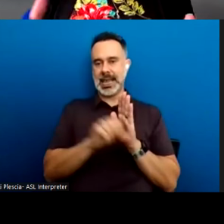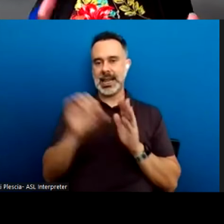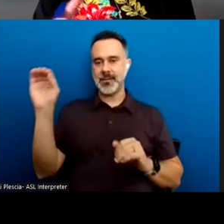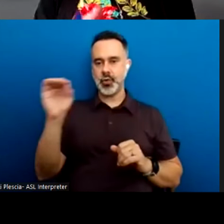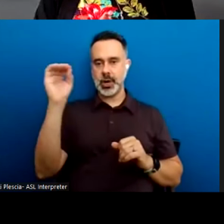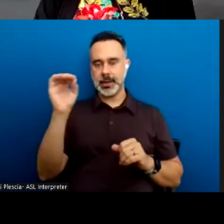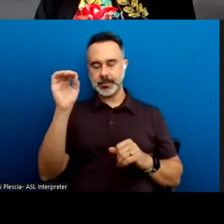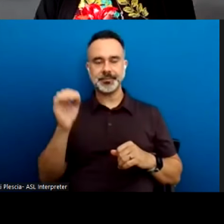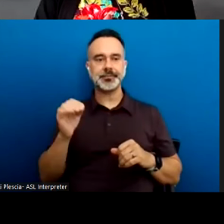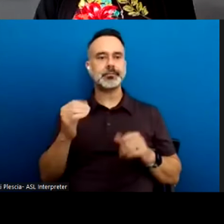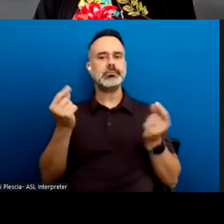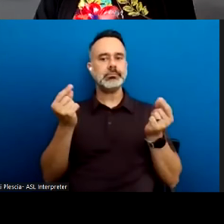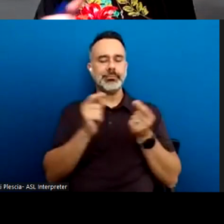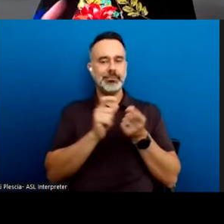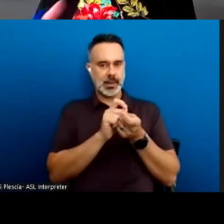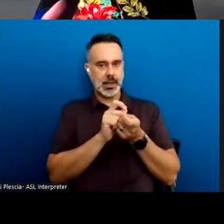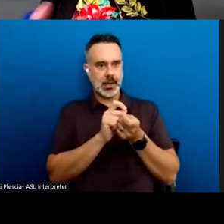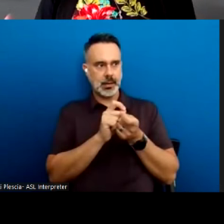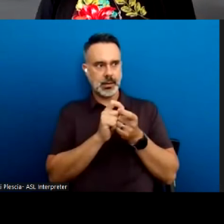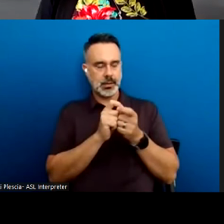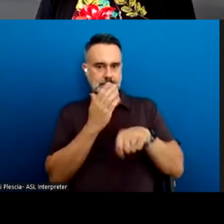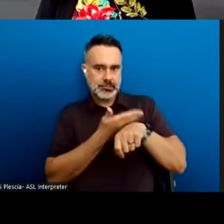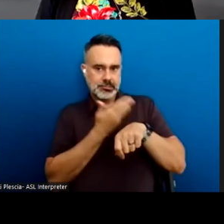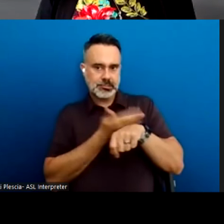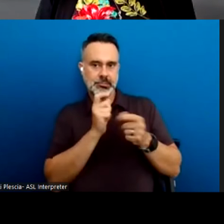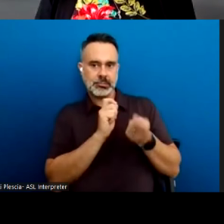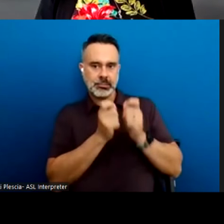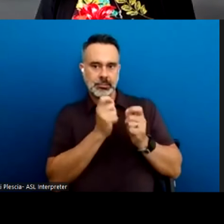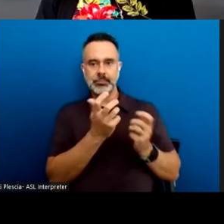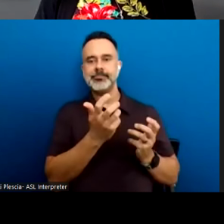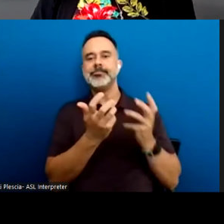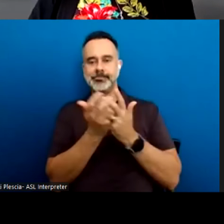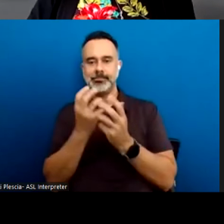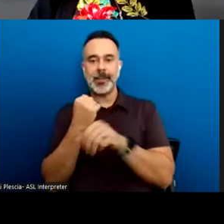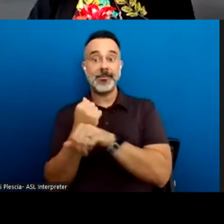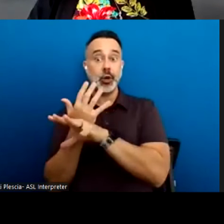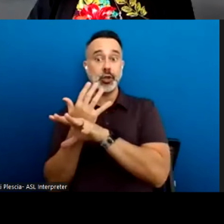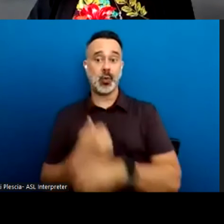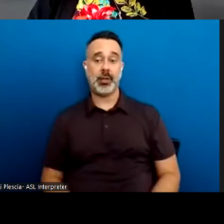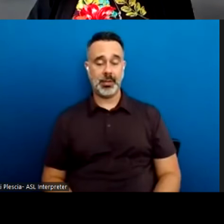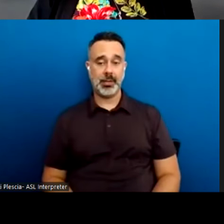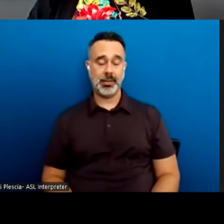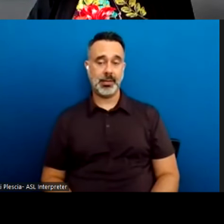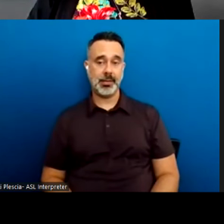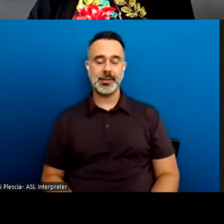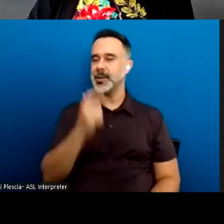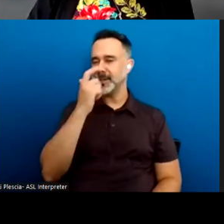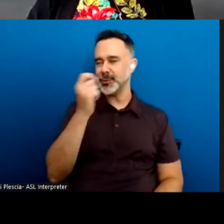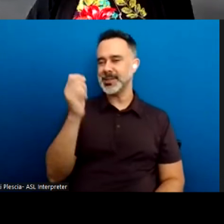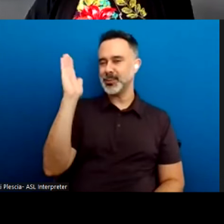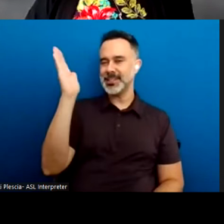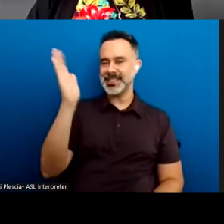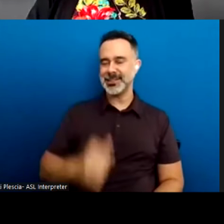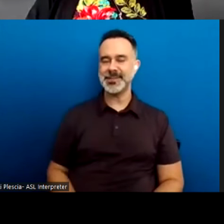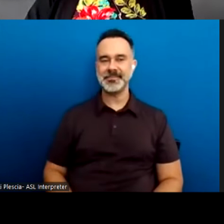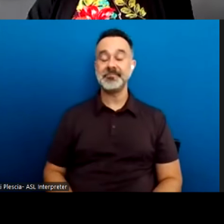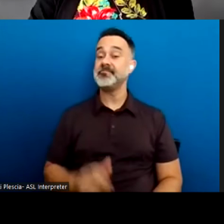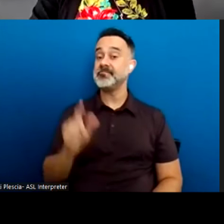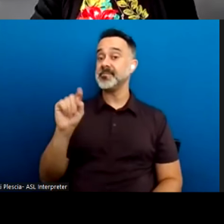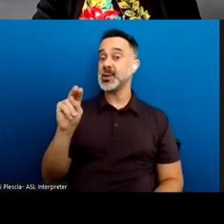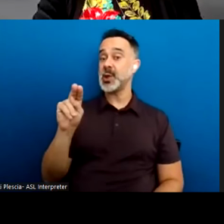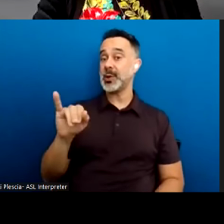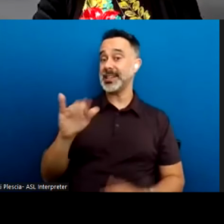changing the materials to make sure that they worked virtually. So it's a very interesting presentation. So Tony, with that, I would like